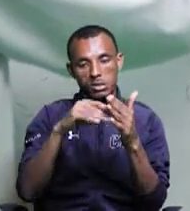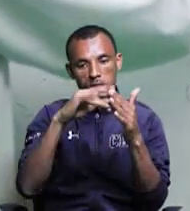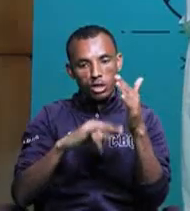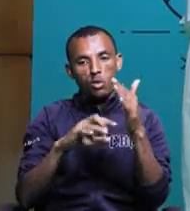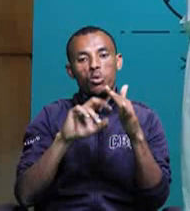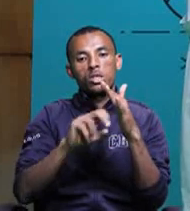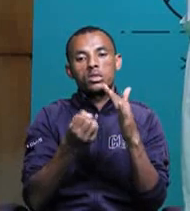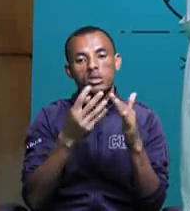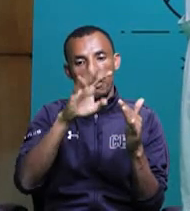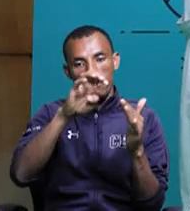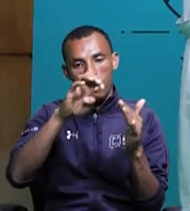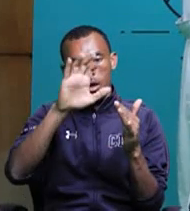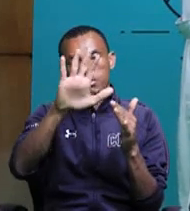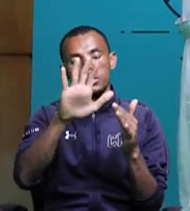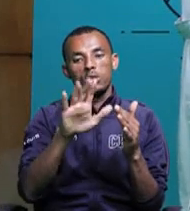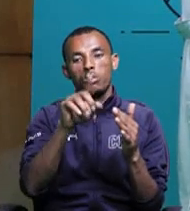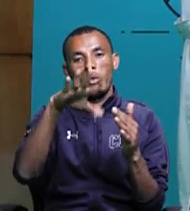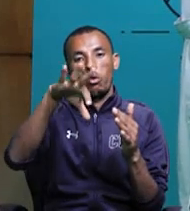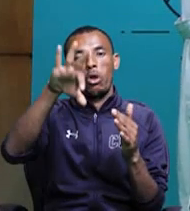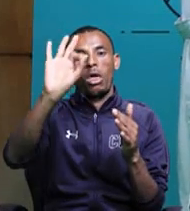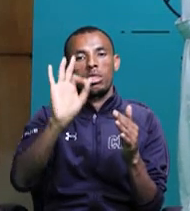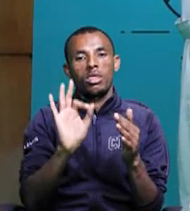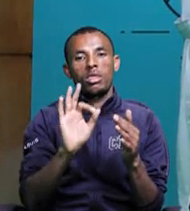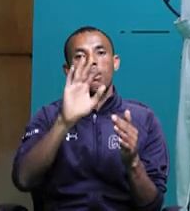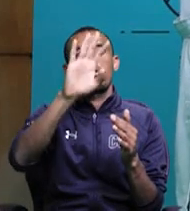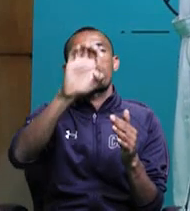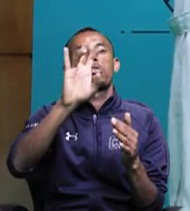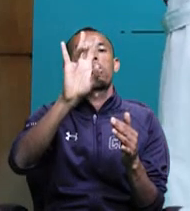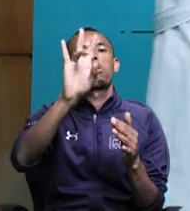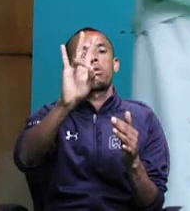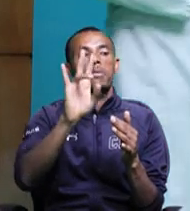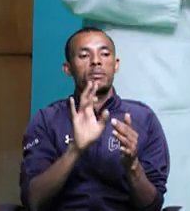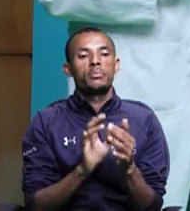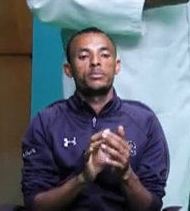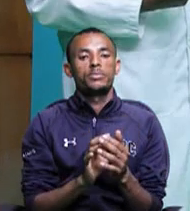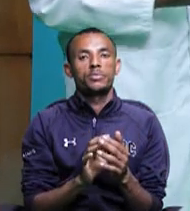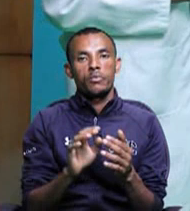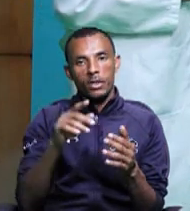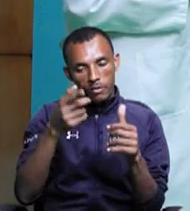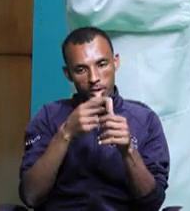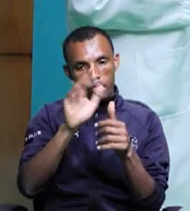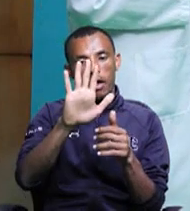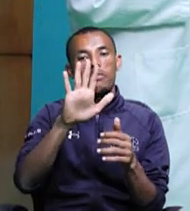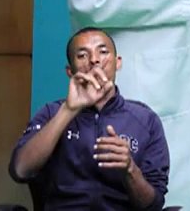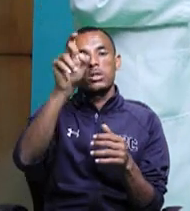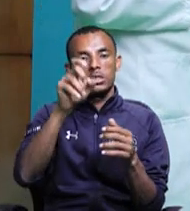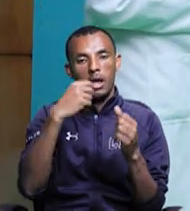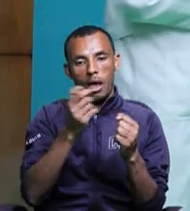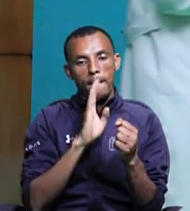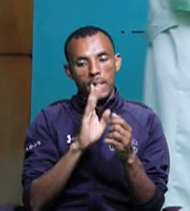minimum value to be 45. You have got a result to be equal to 47. So the first 5 questions can